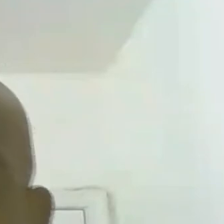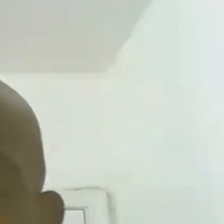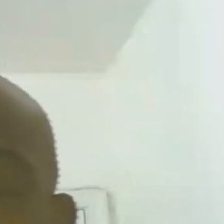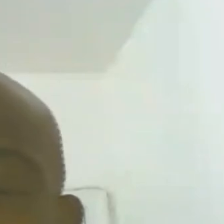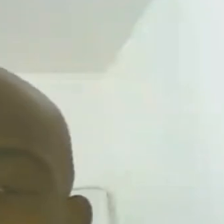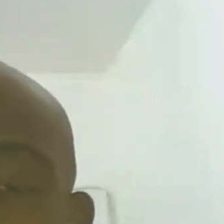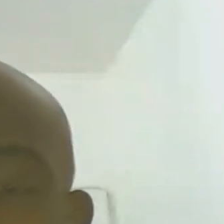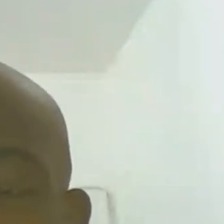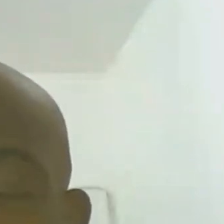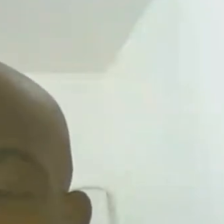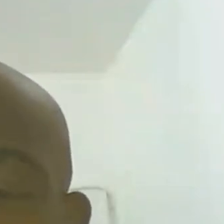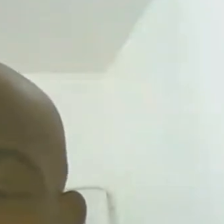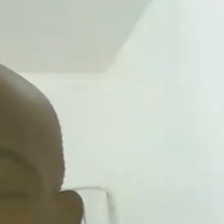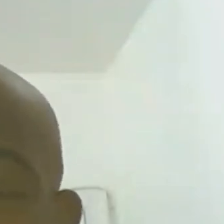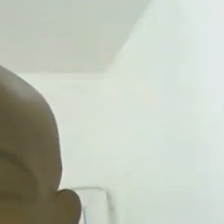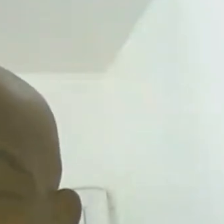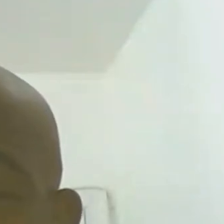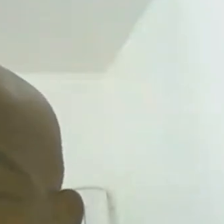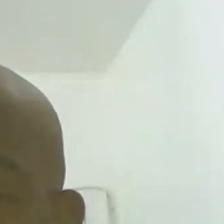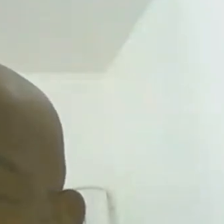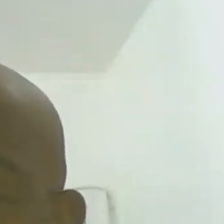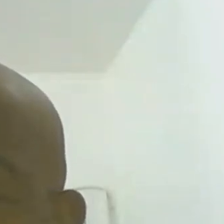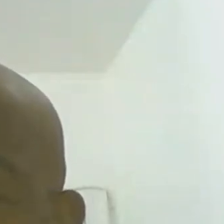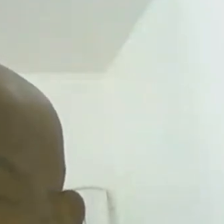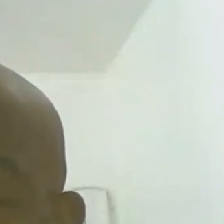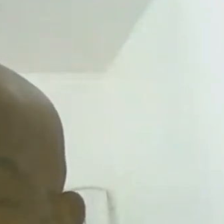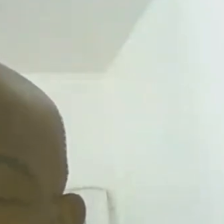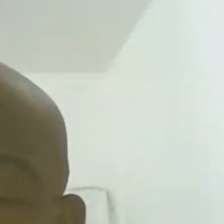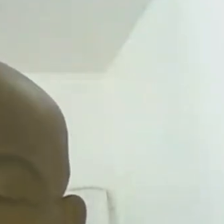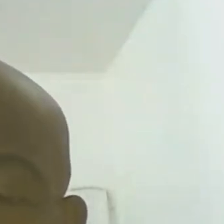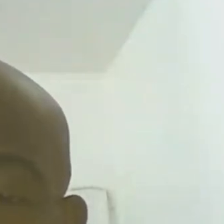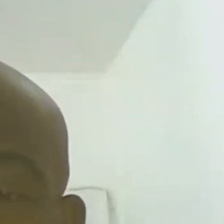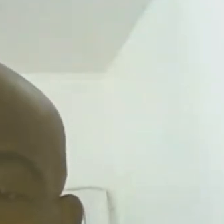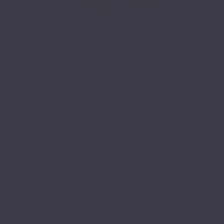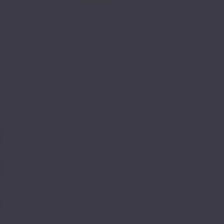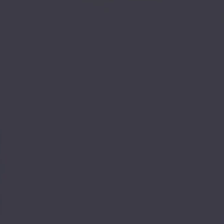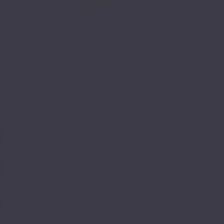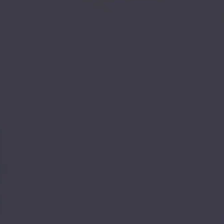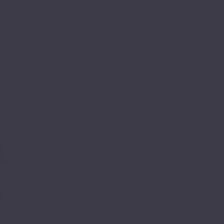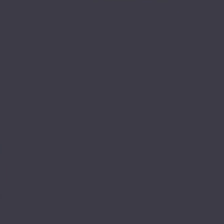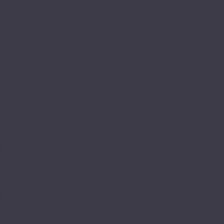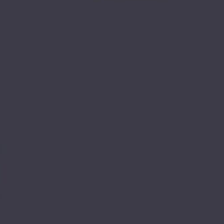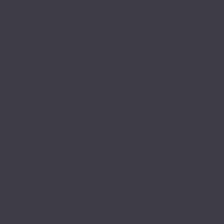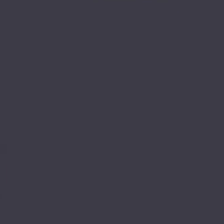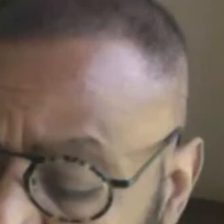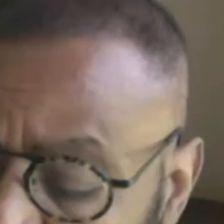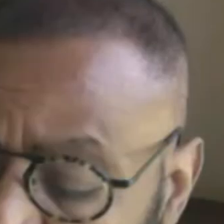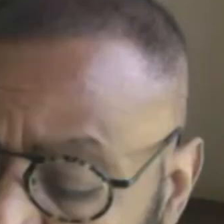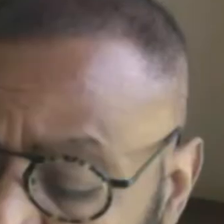number 200347. Thank you, Mr. Chairman. I move that bill number